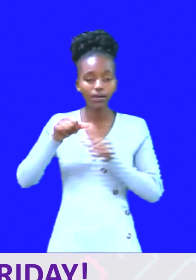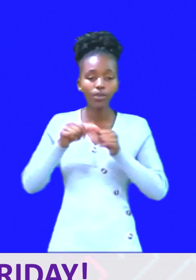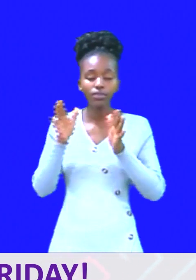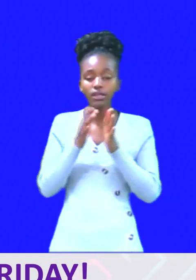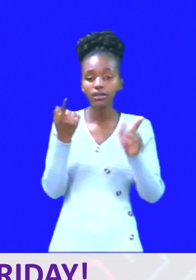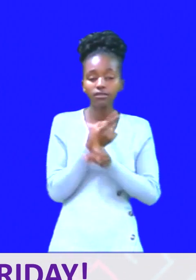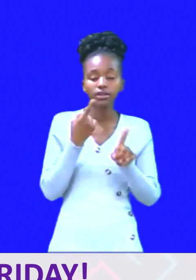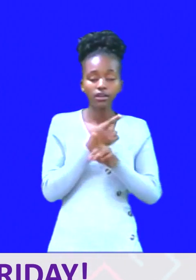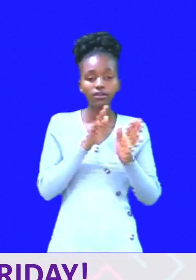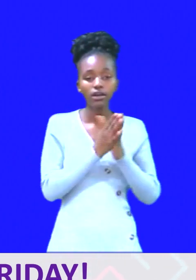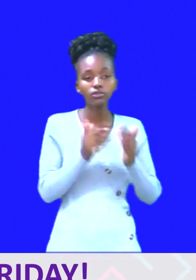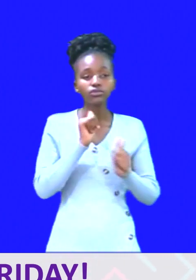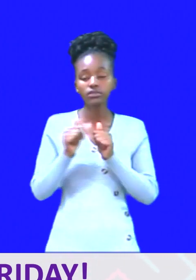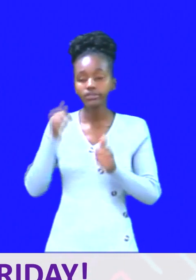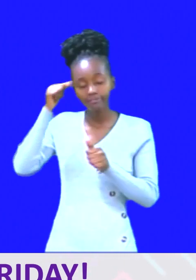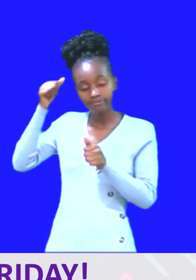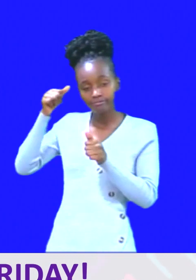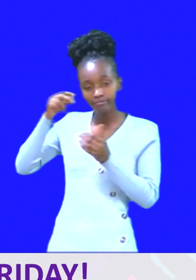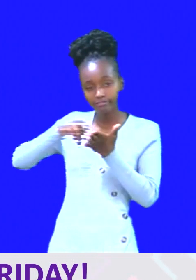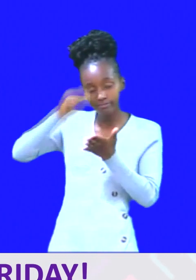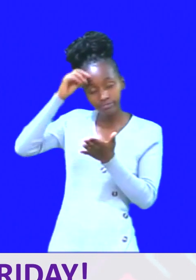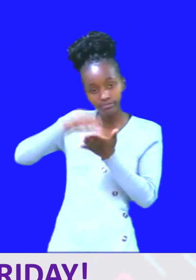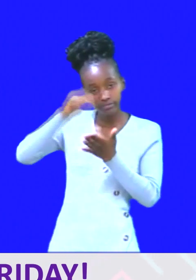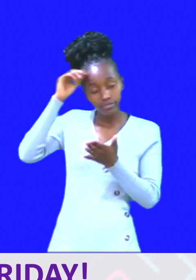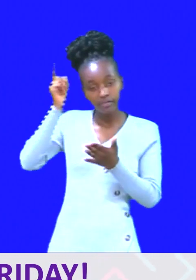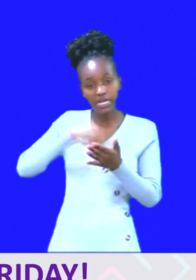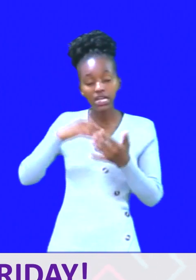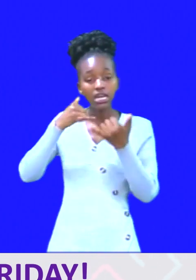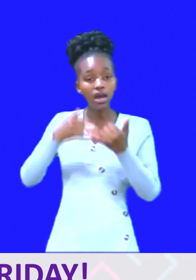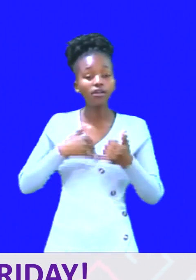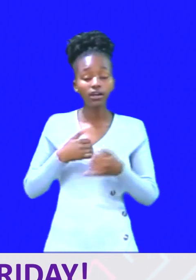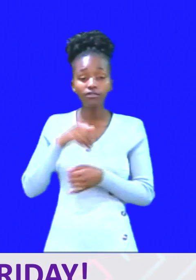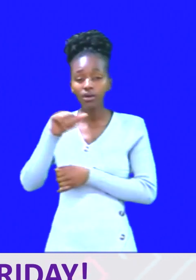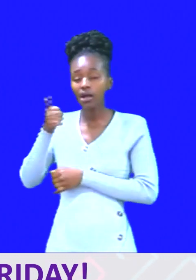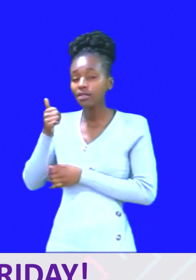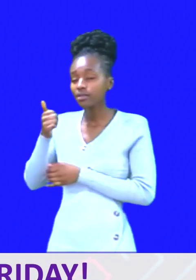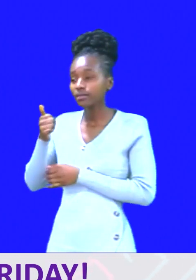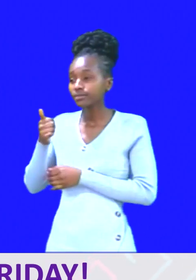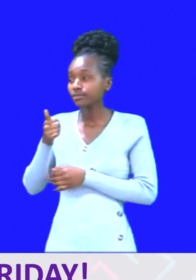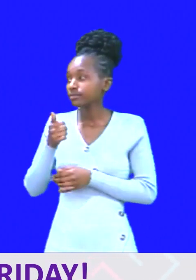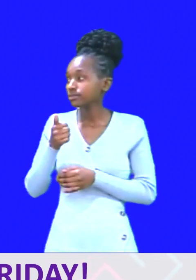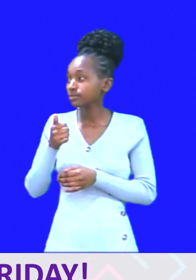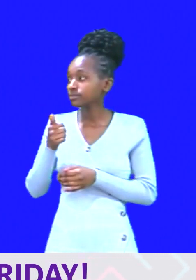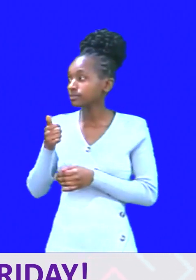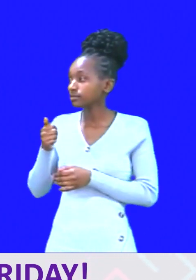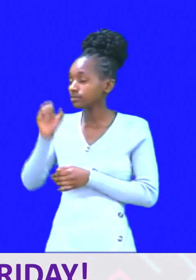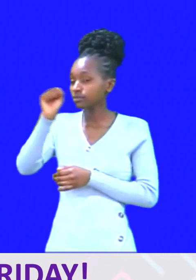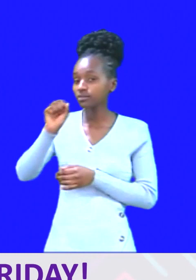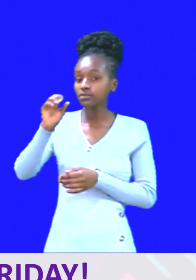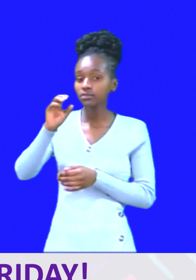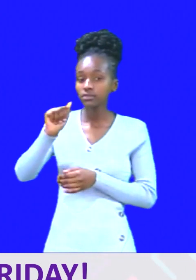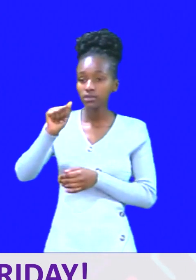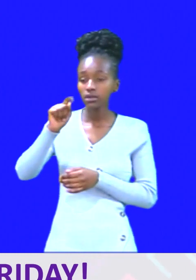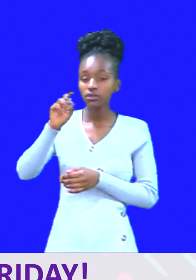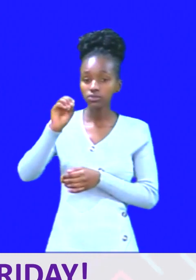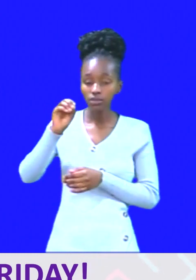something. I can't, kuna such a lot of, you know, such a lot of not